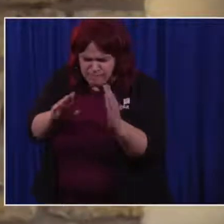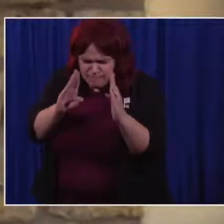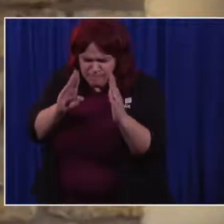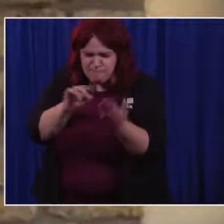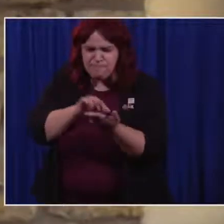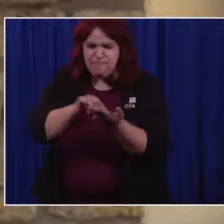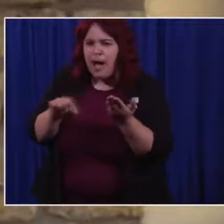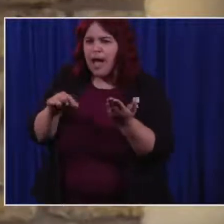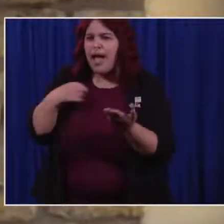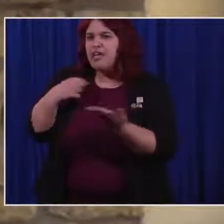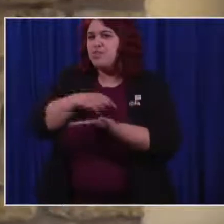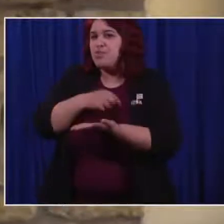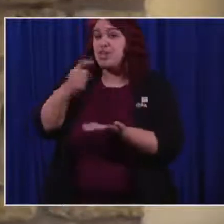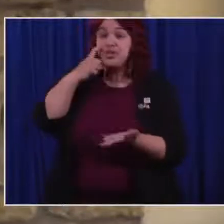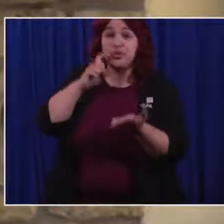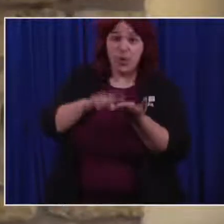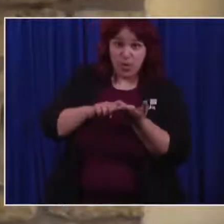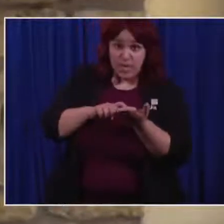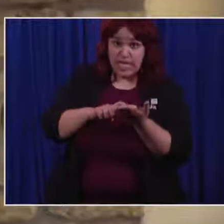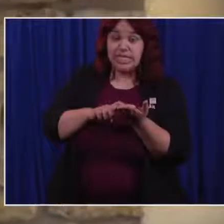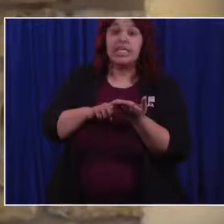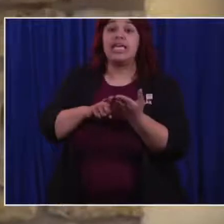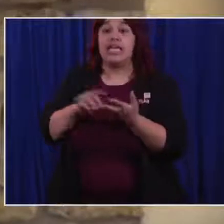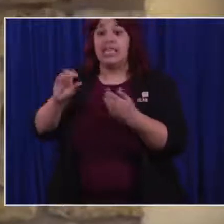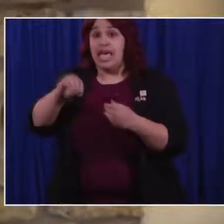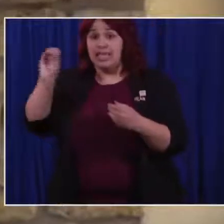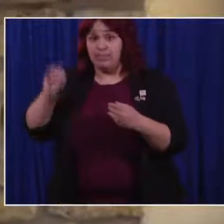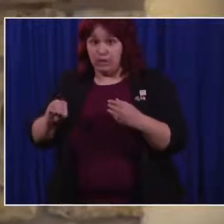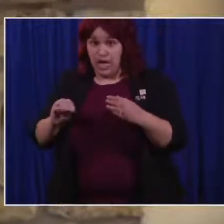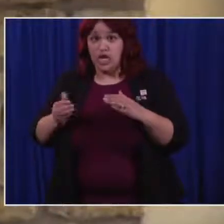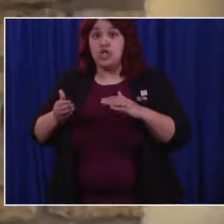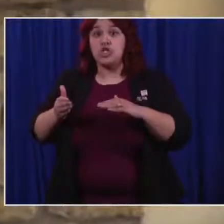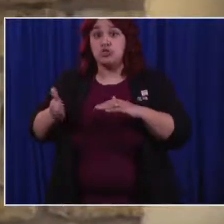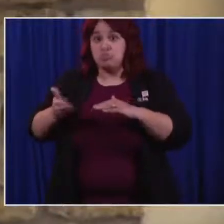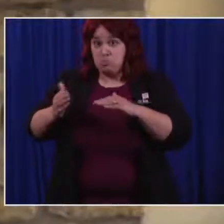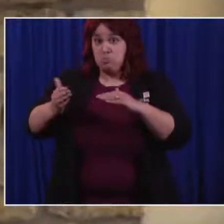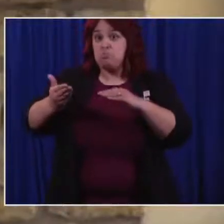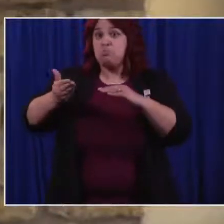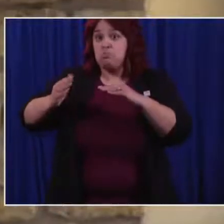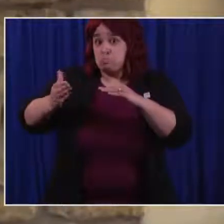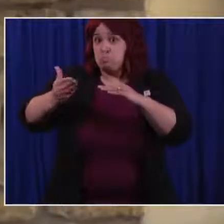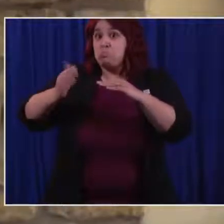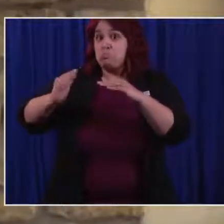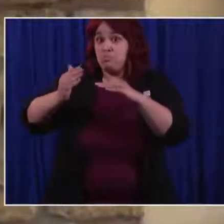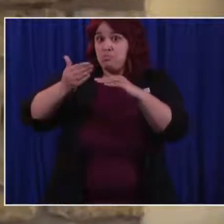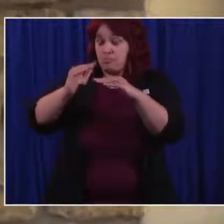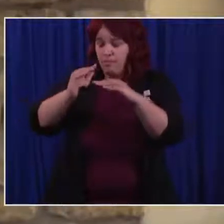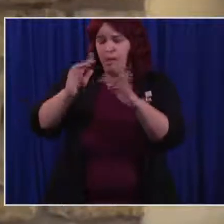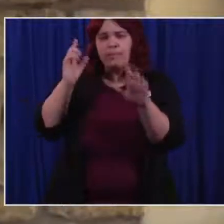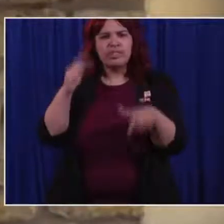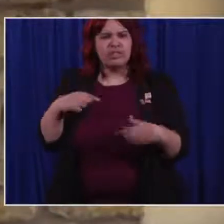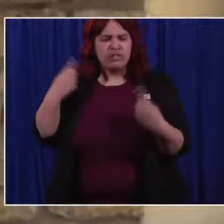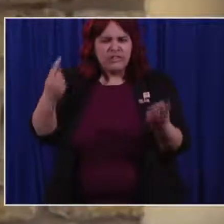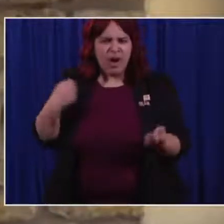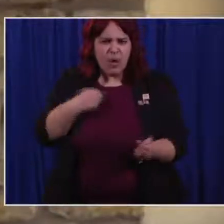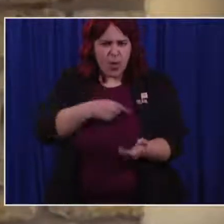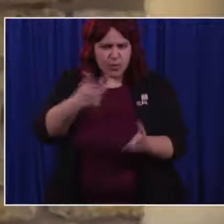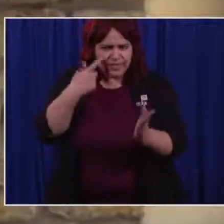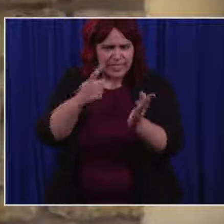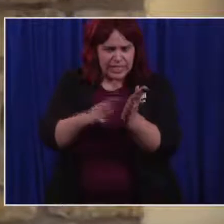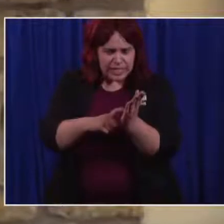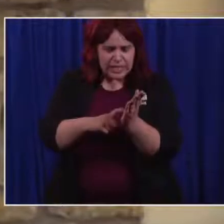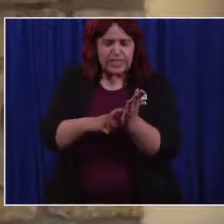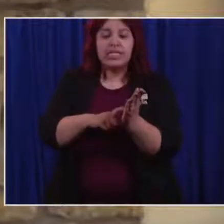these age groups work their way up. What we have seen so far is that as we